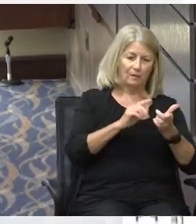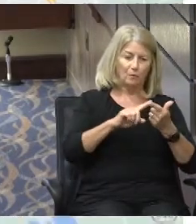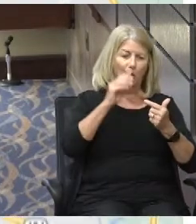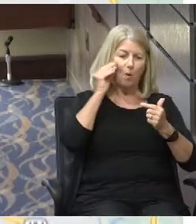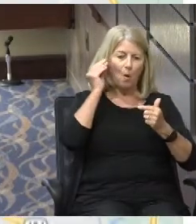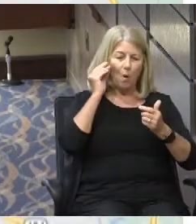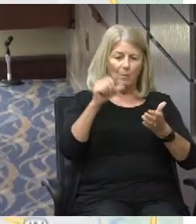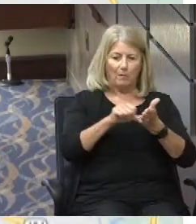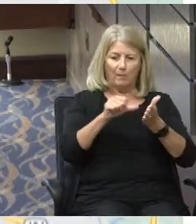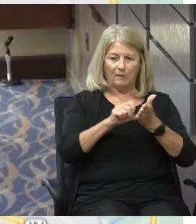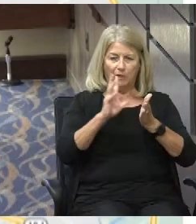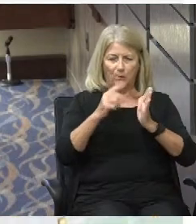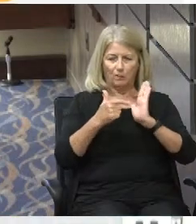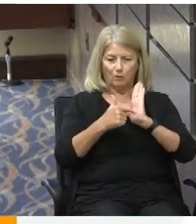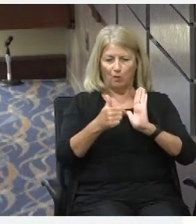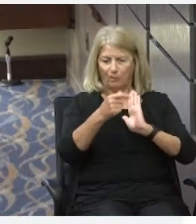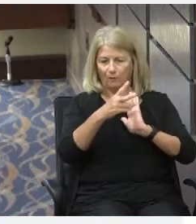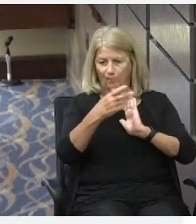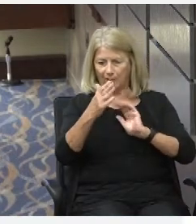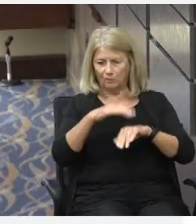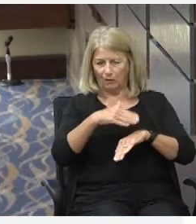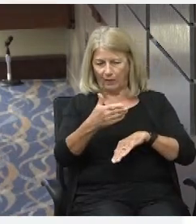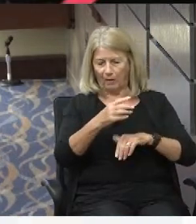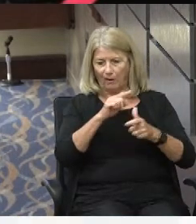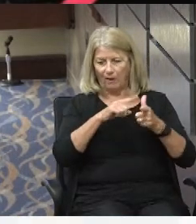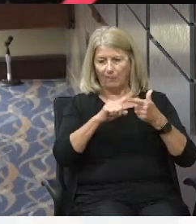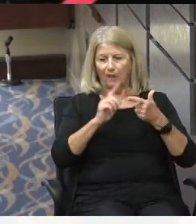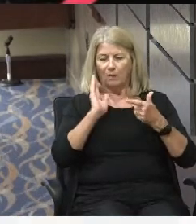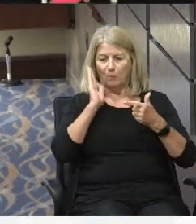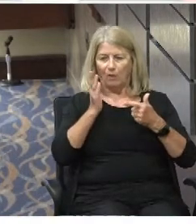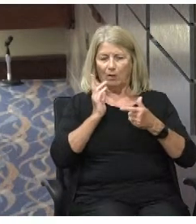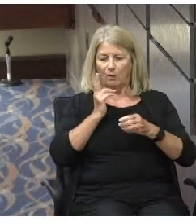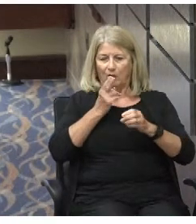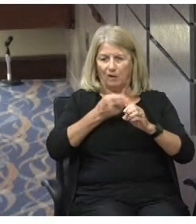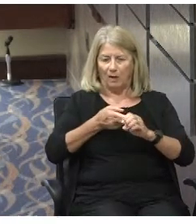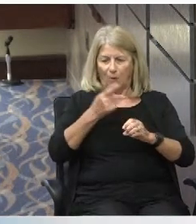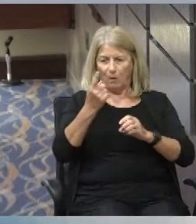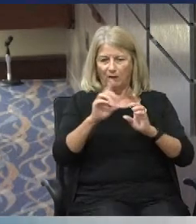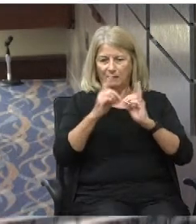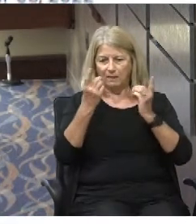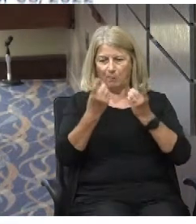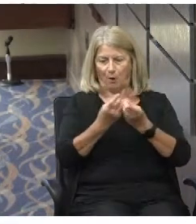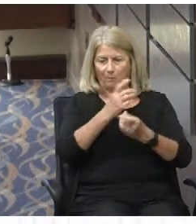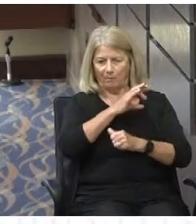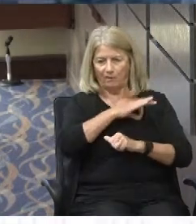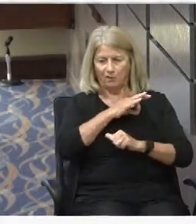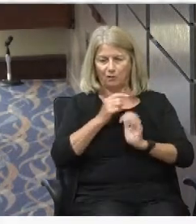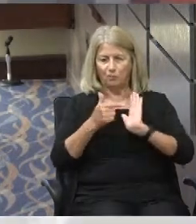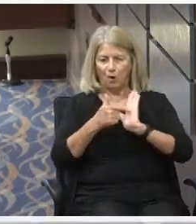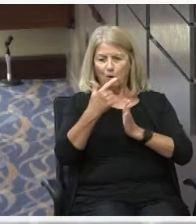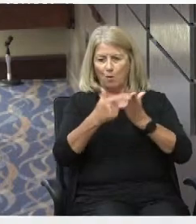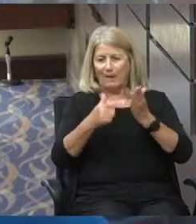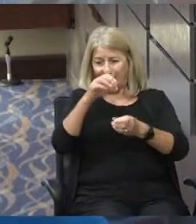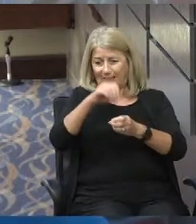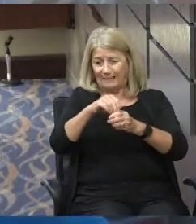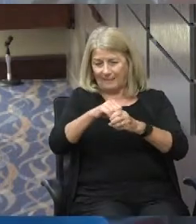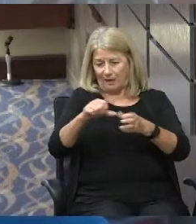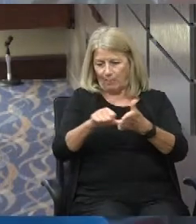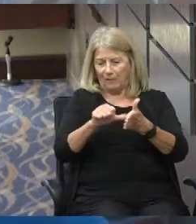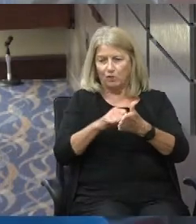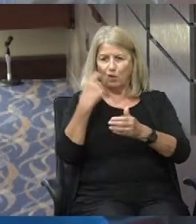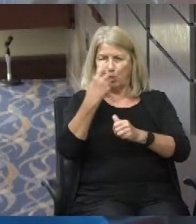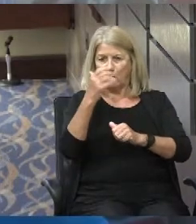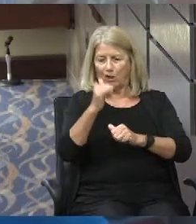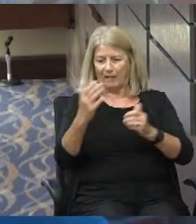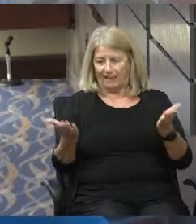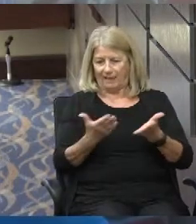things on there, and then we'll jump into one of the department pages to give you an idea of what the internal pages look like. Below here is just, again, another